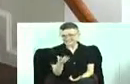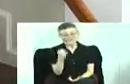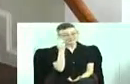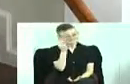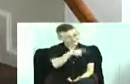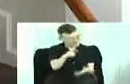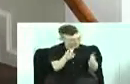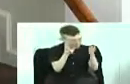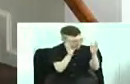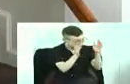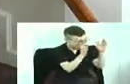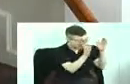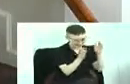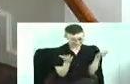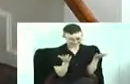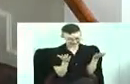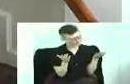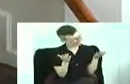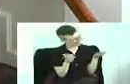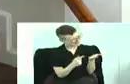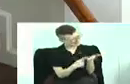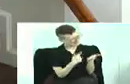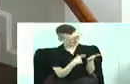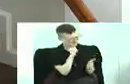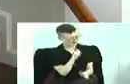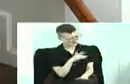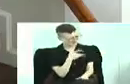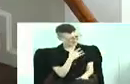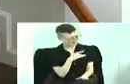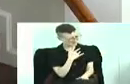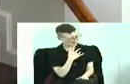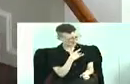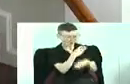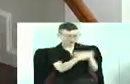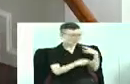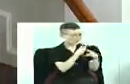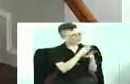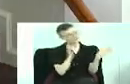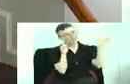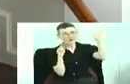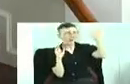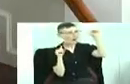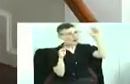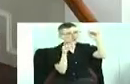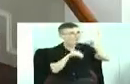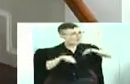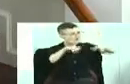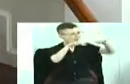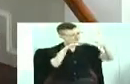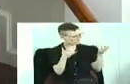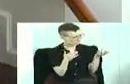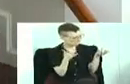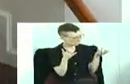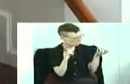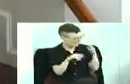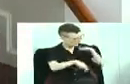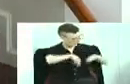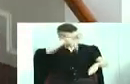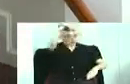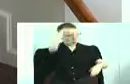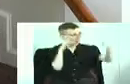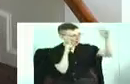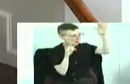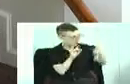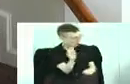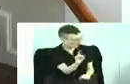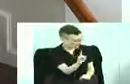paying attention, it doesn't feel like that's the kind of world that we're living into. Like, where is that resurrected hope? Where is that love?